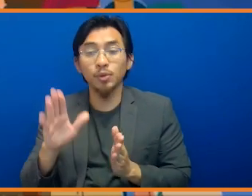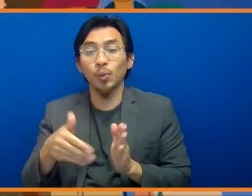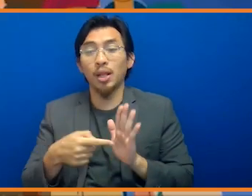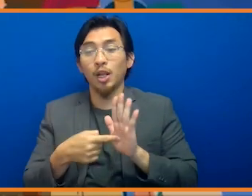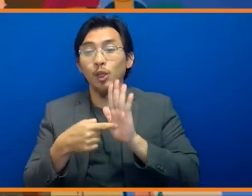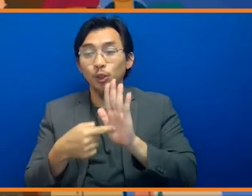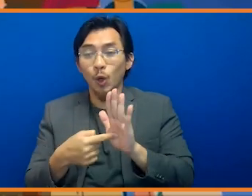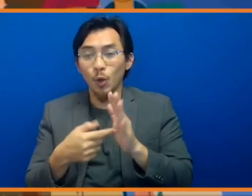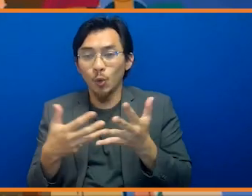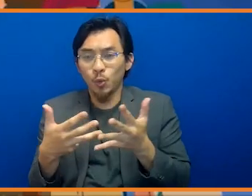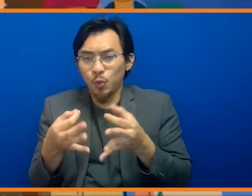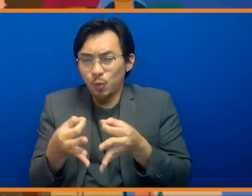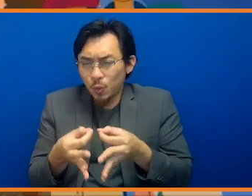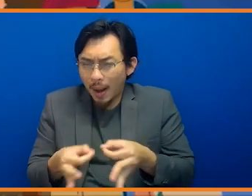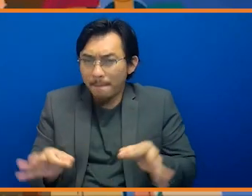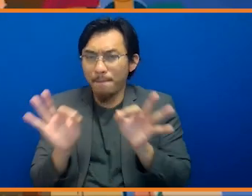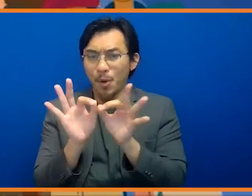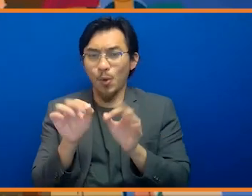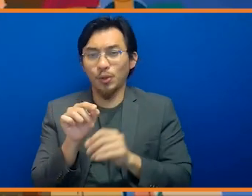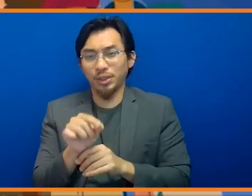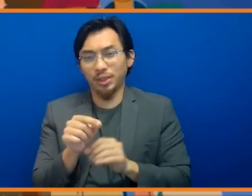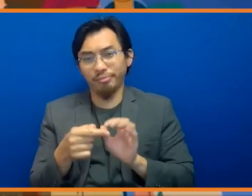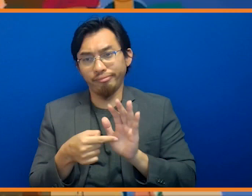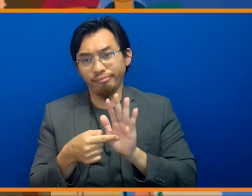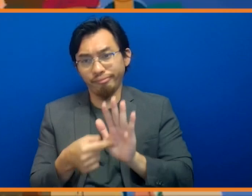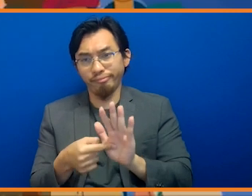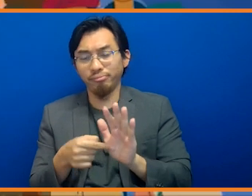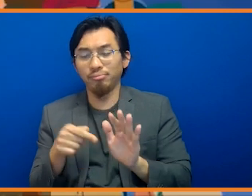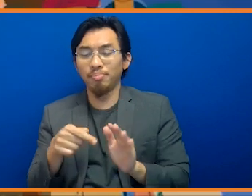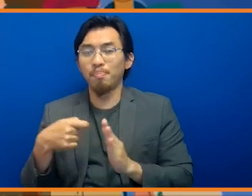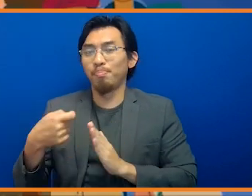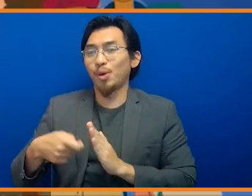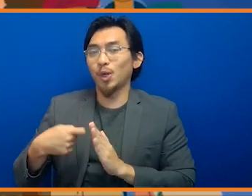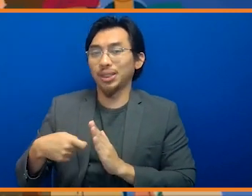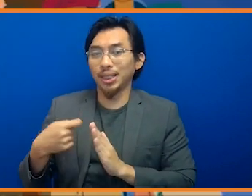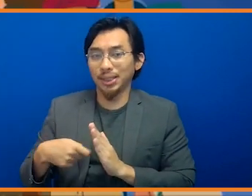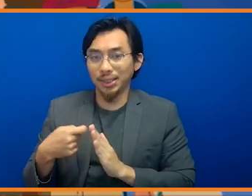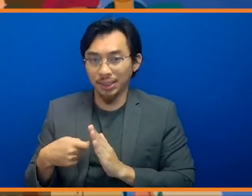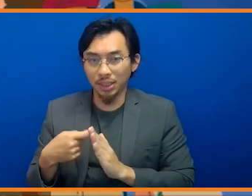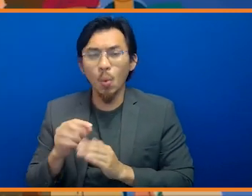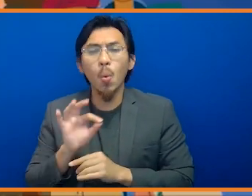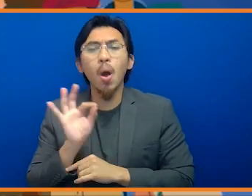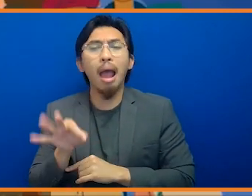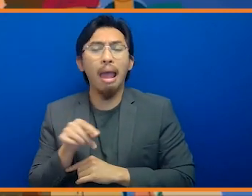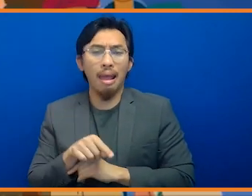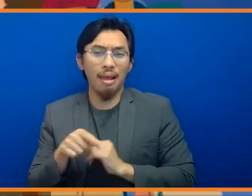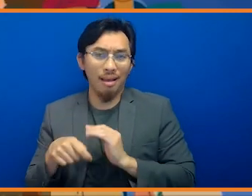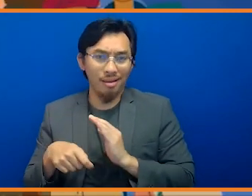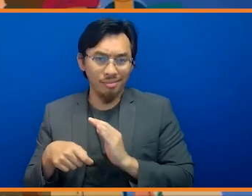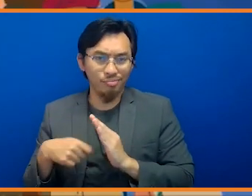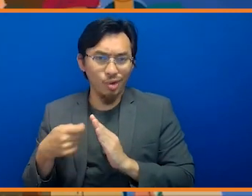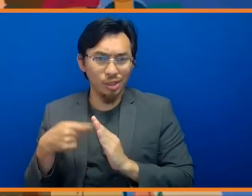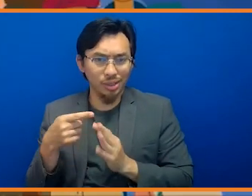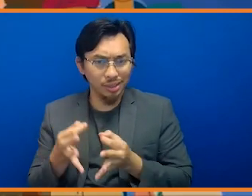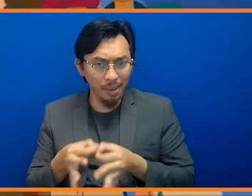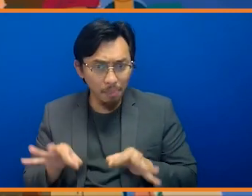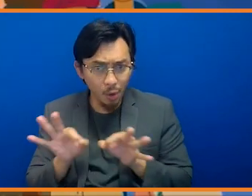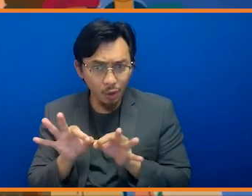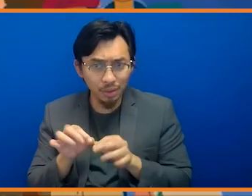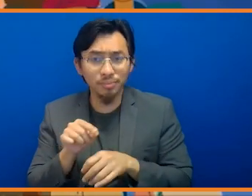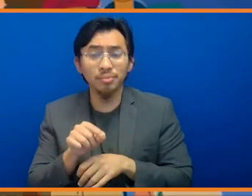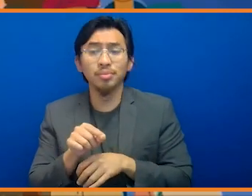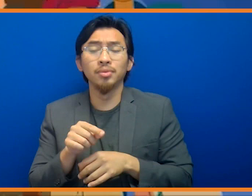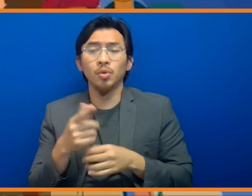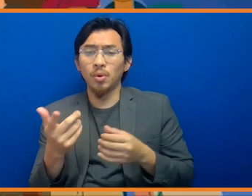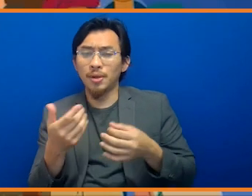and highlight the significances. Why is it important to carry out this project? Yeah, so please, those